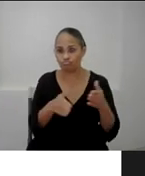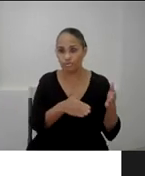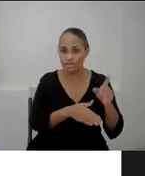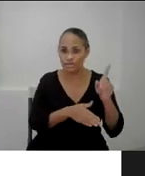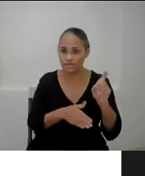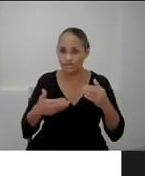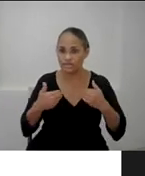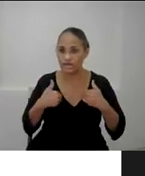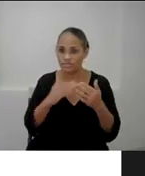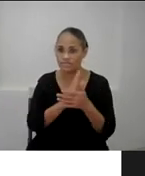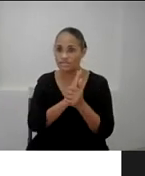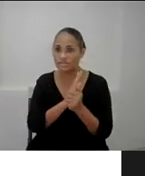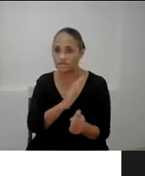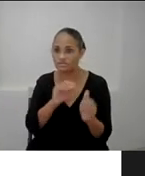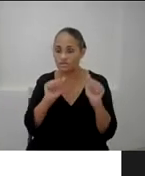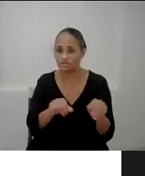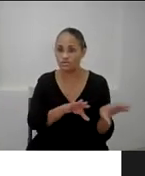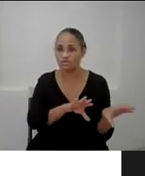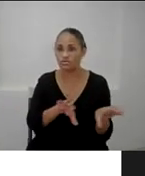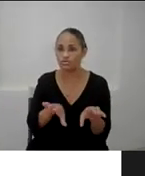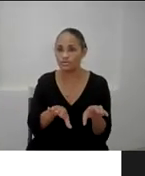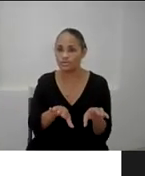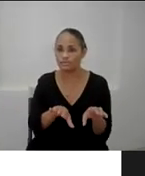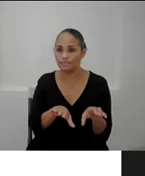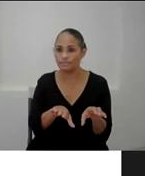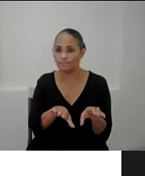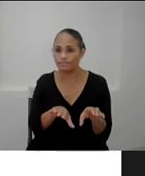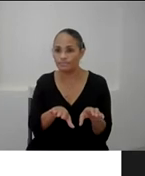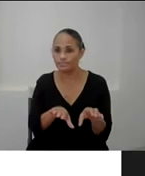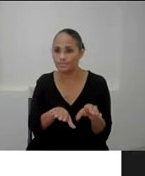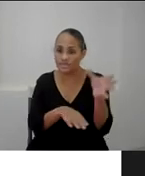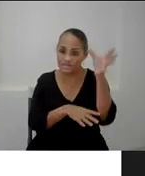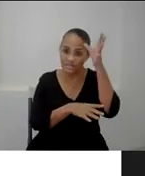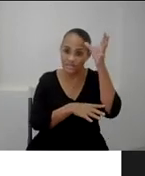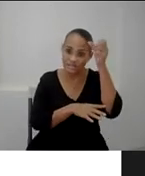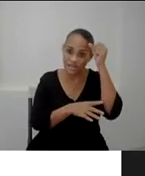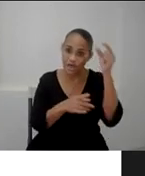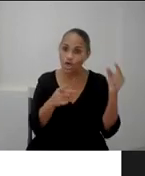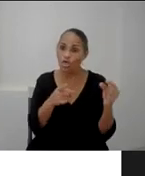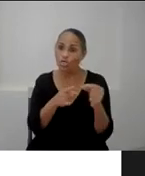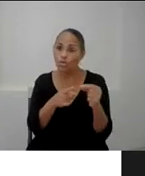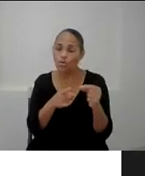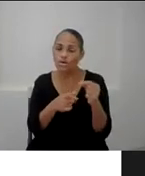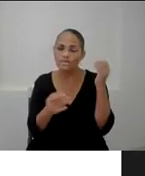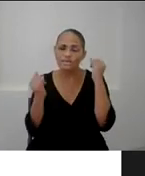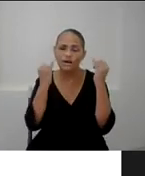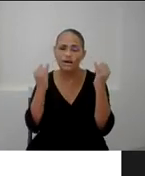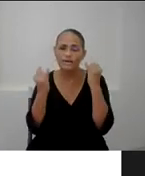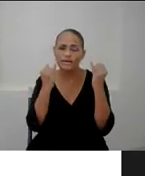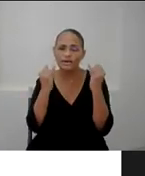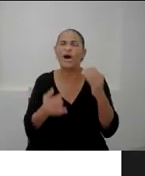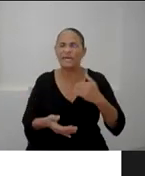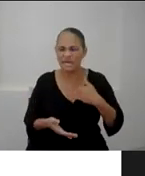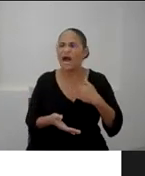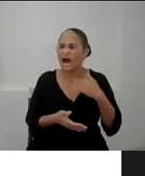have the skills to be able to do it. It was a concept that I became familiar with in the